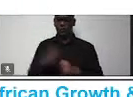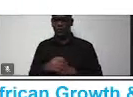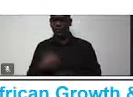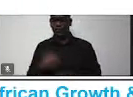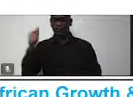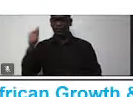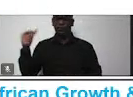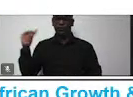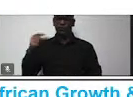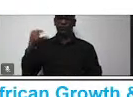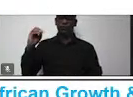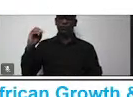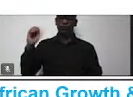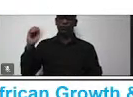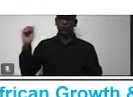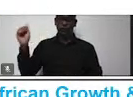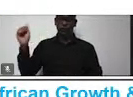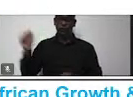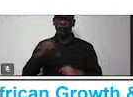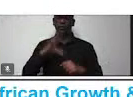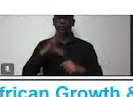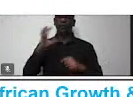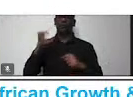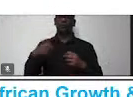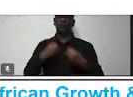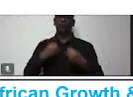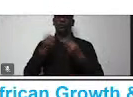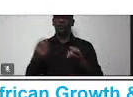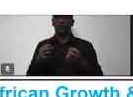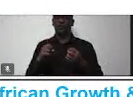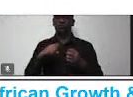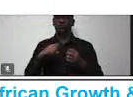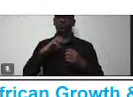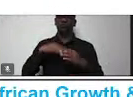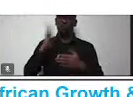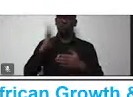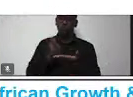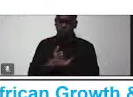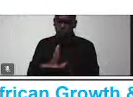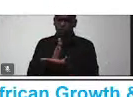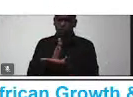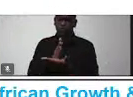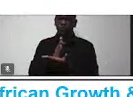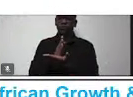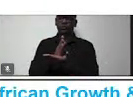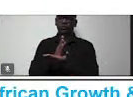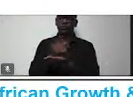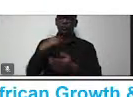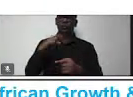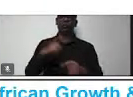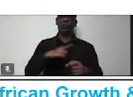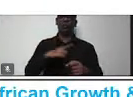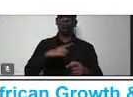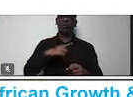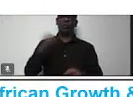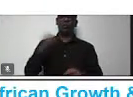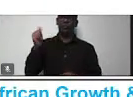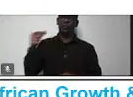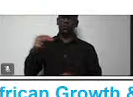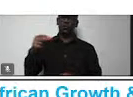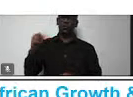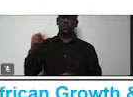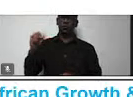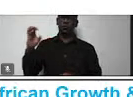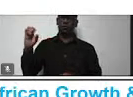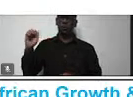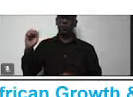more certainty than GSP would have, because AGOA gets renewed for a certain amount of years. The last time